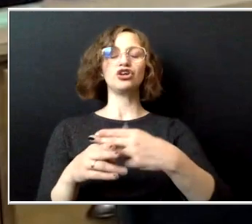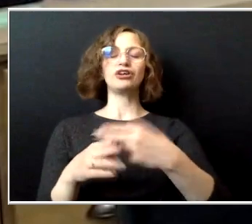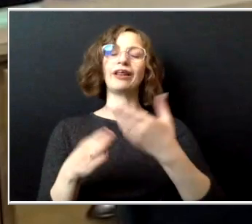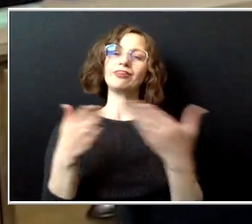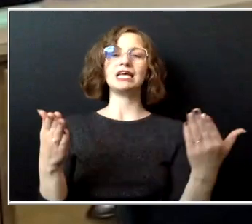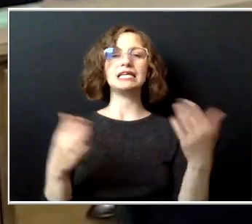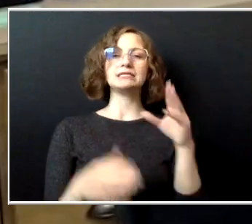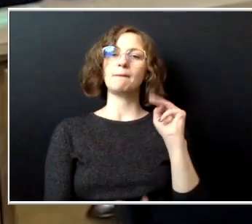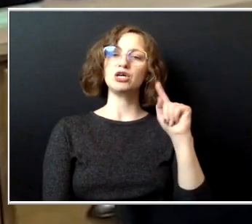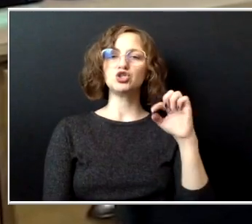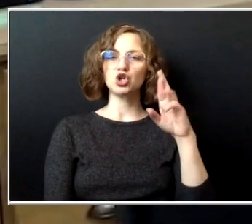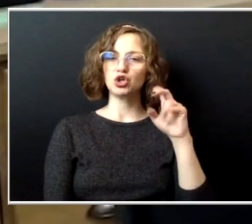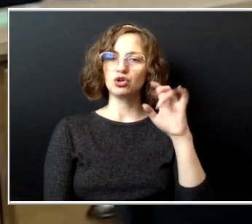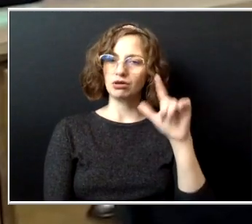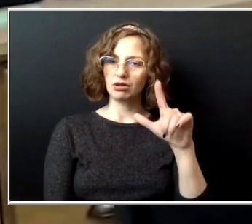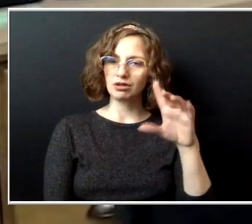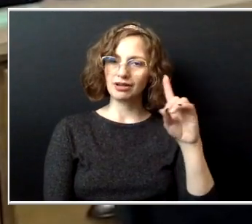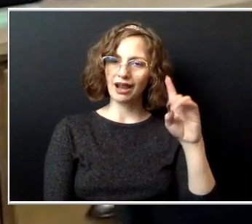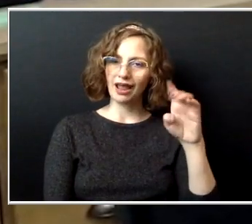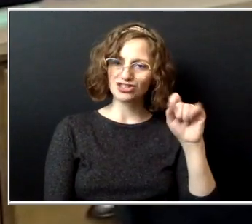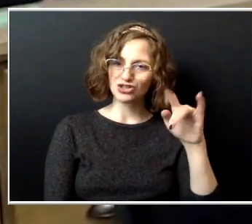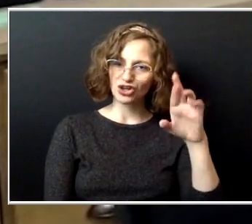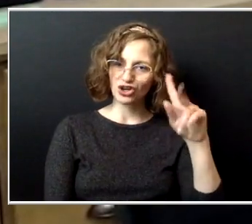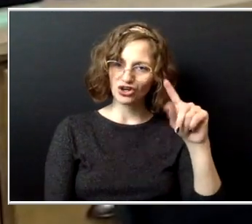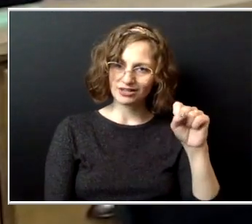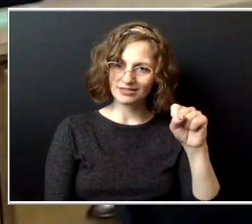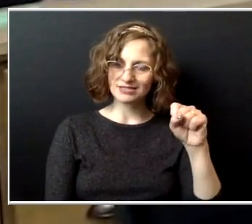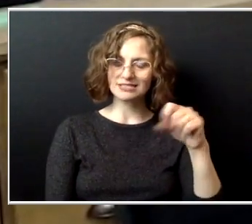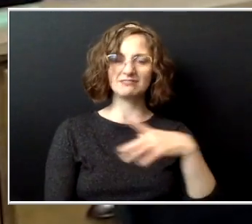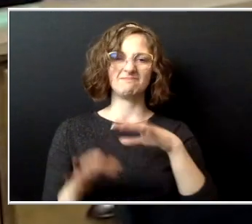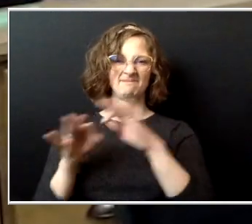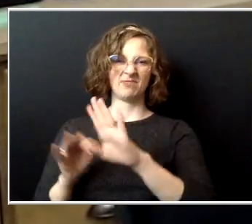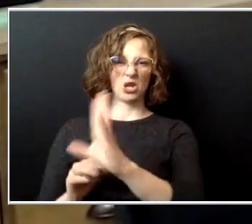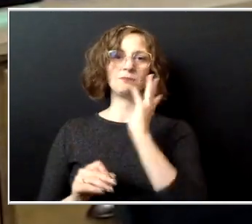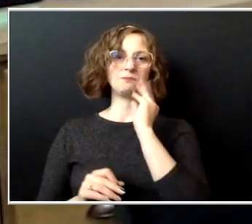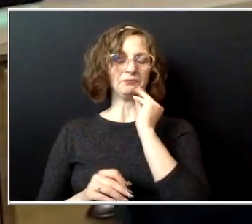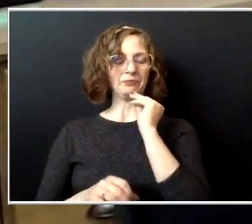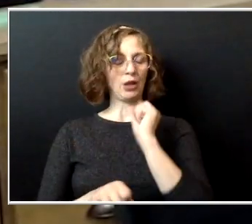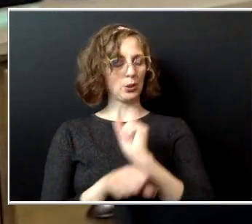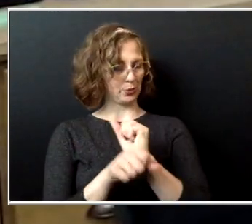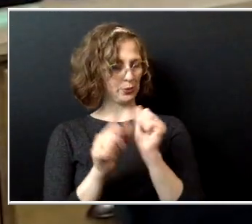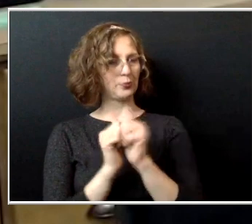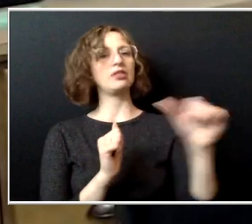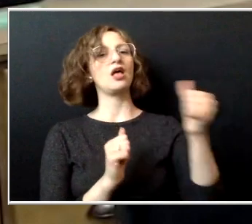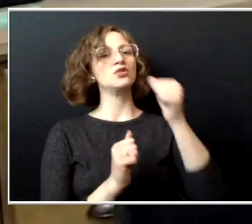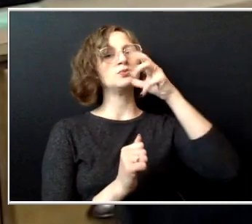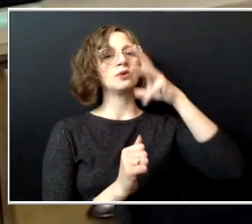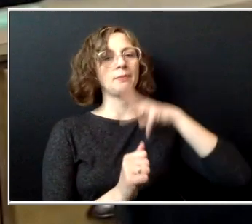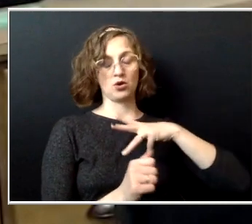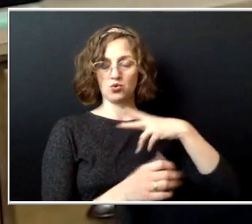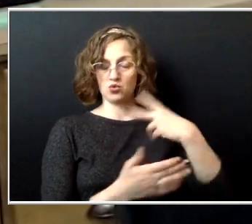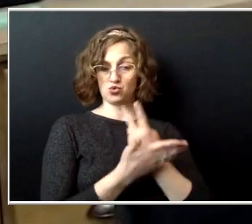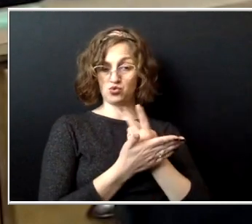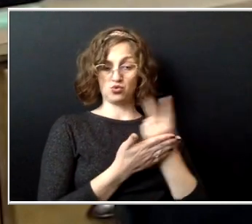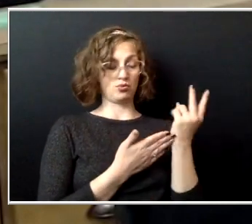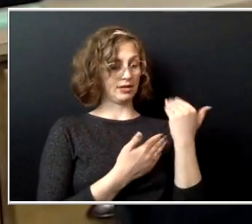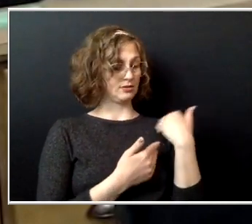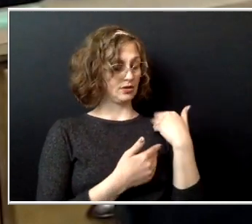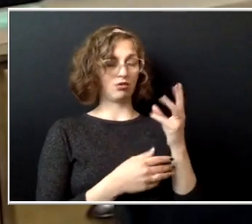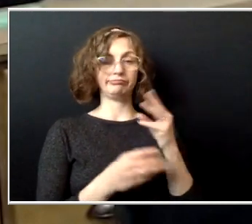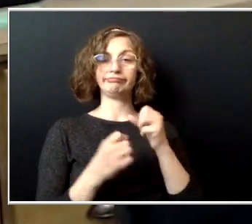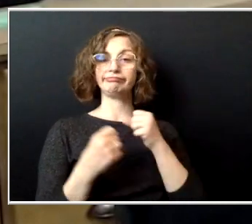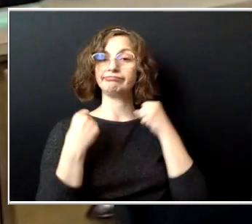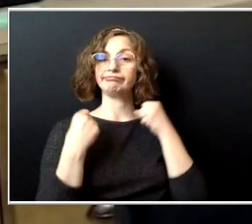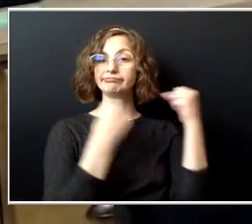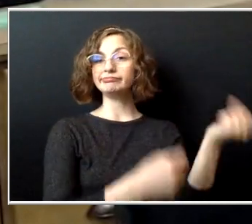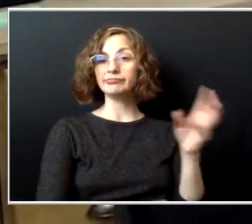experience was. I work with another female who 2 weeks ago drove to Wichita to deliver her baby.